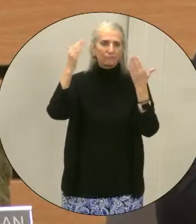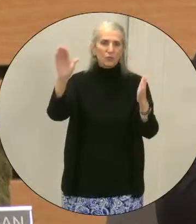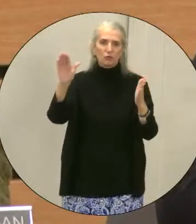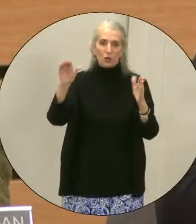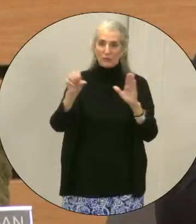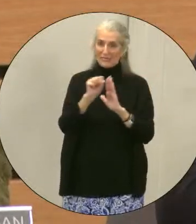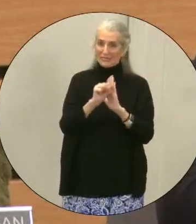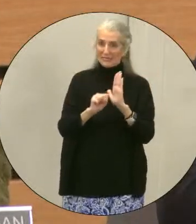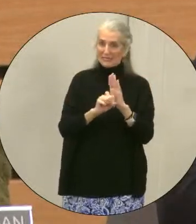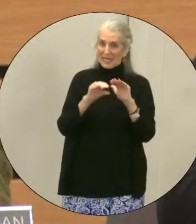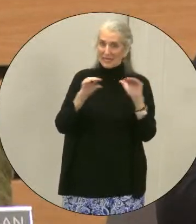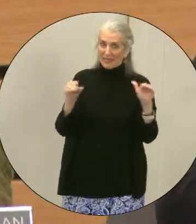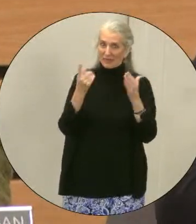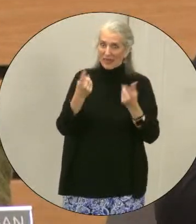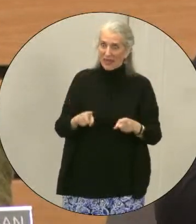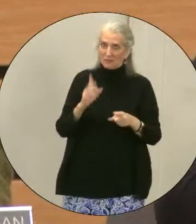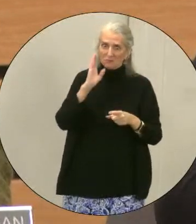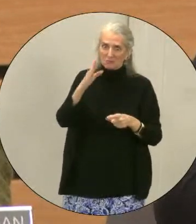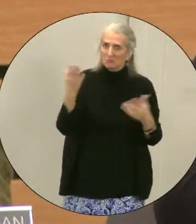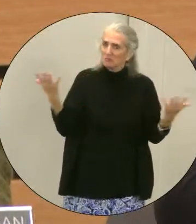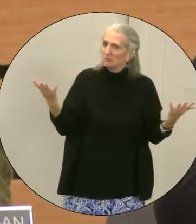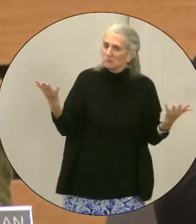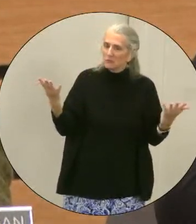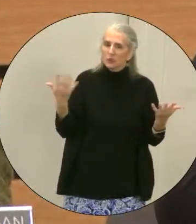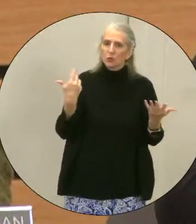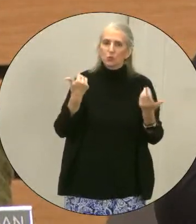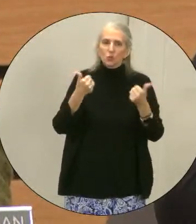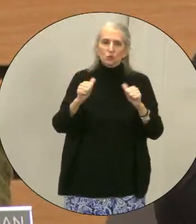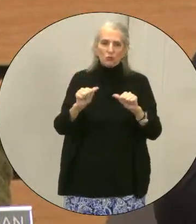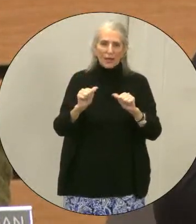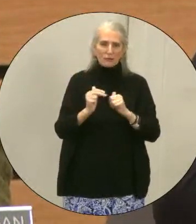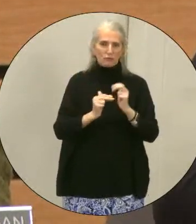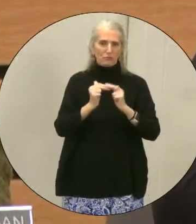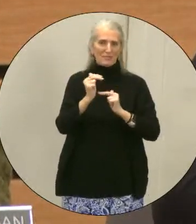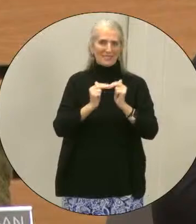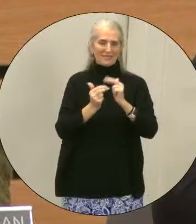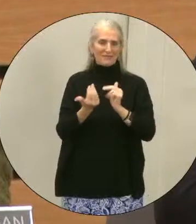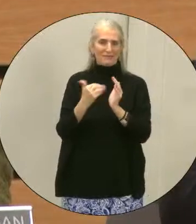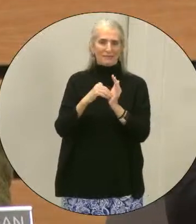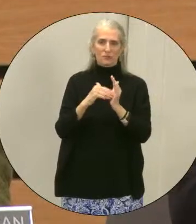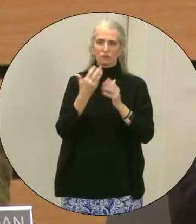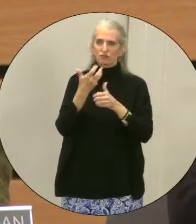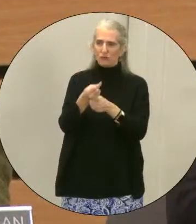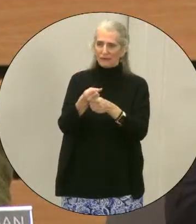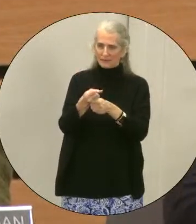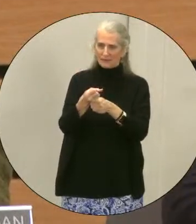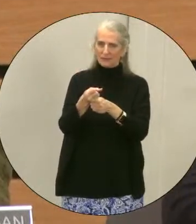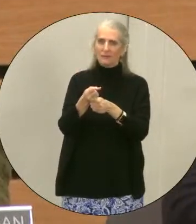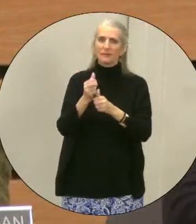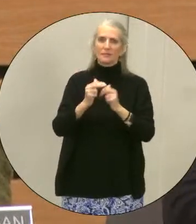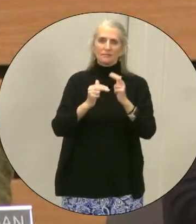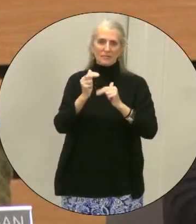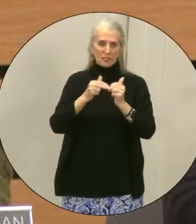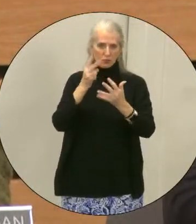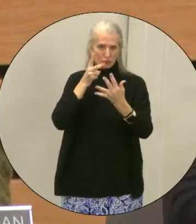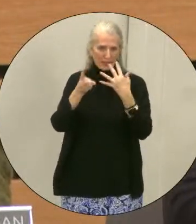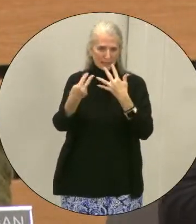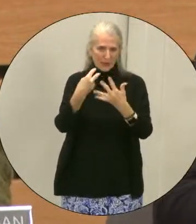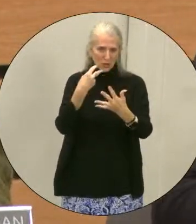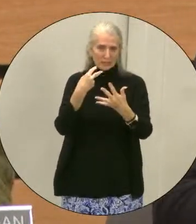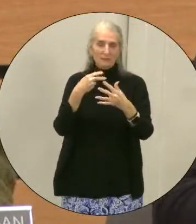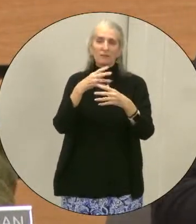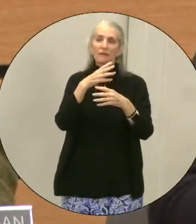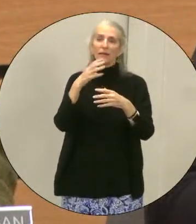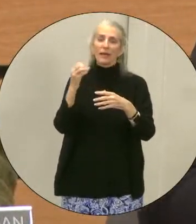level what's going to happen. We are trying to rebuild trust. We are trying to continue to build transparency, and we